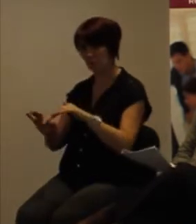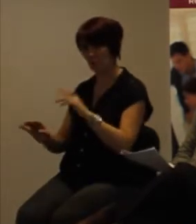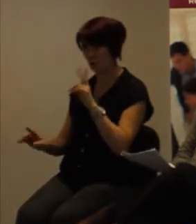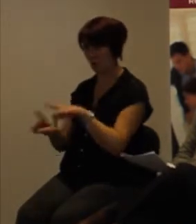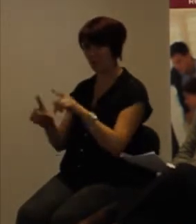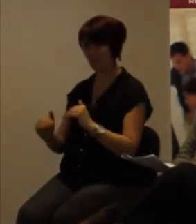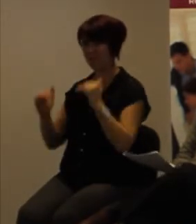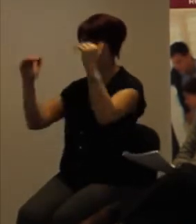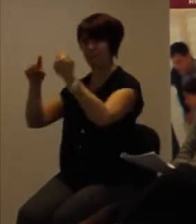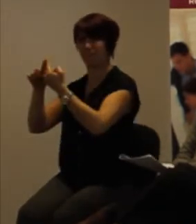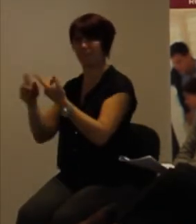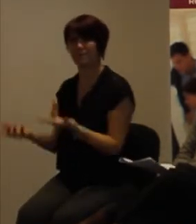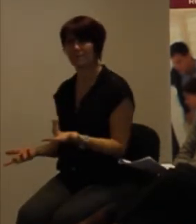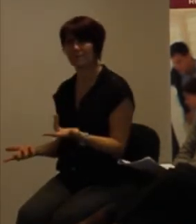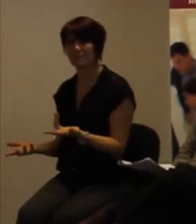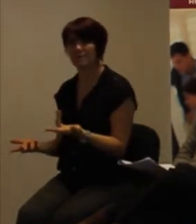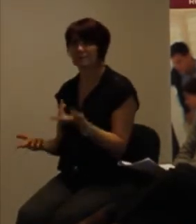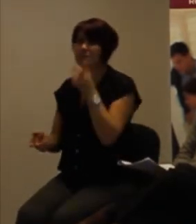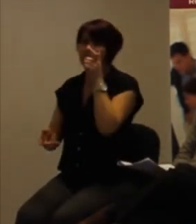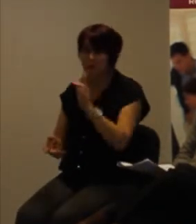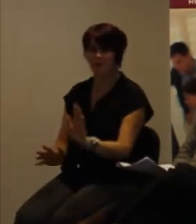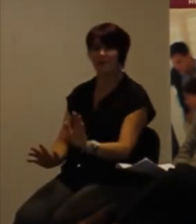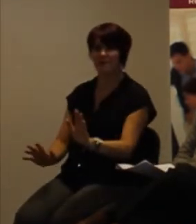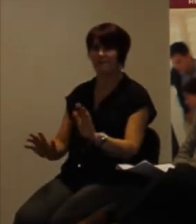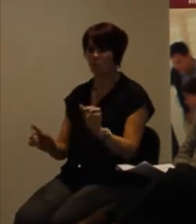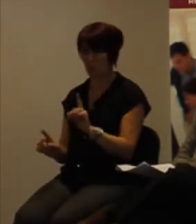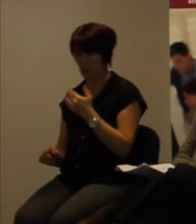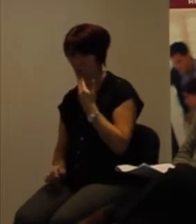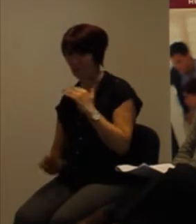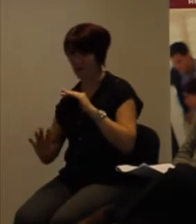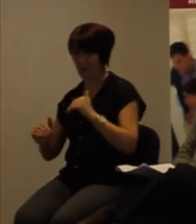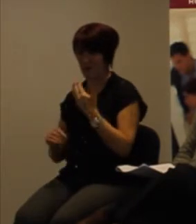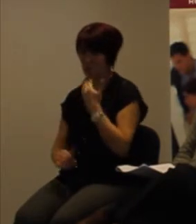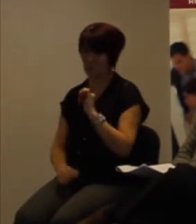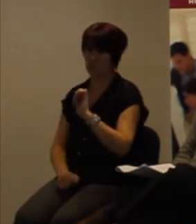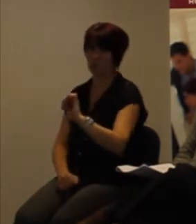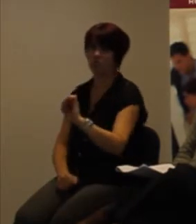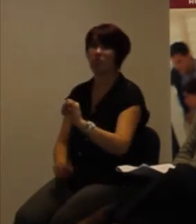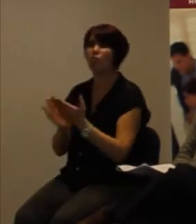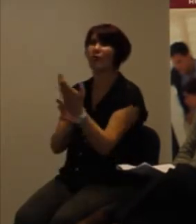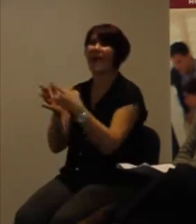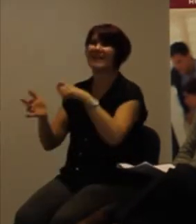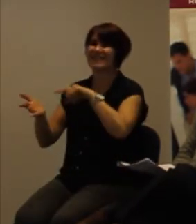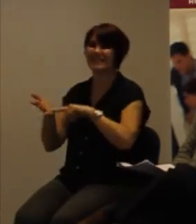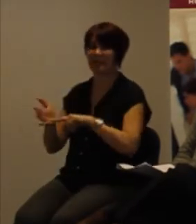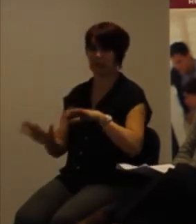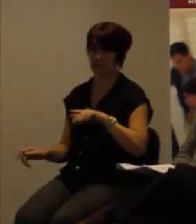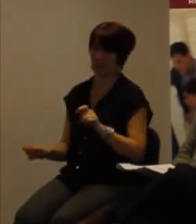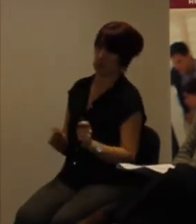be careful what they can do, have constraints on what can be used within an ICT